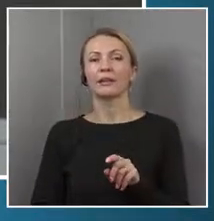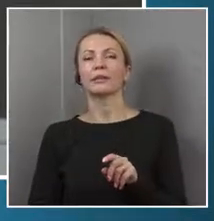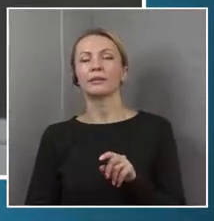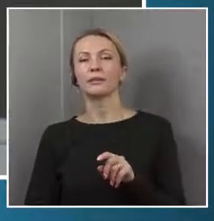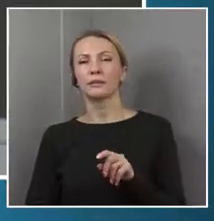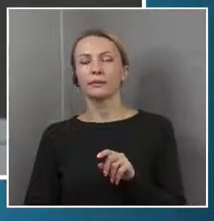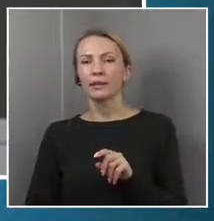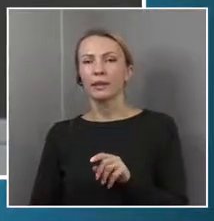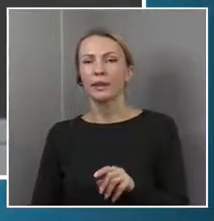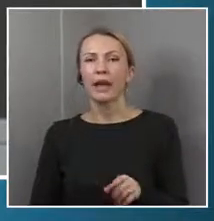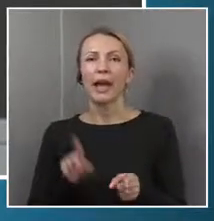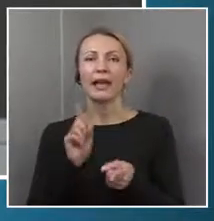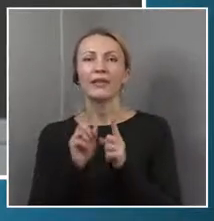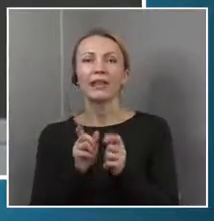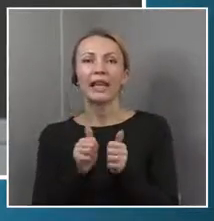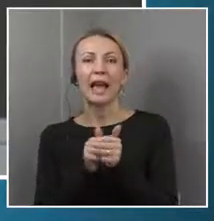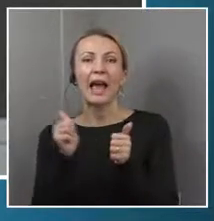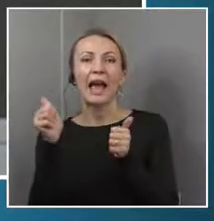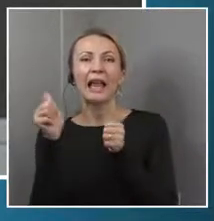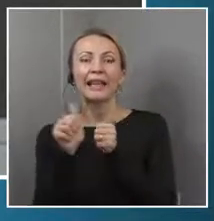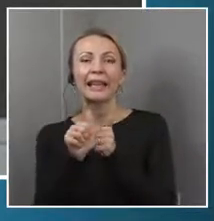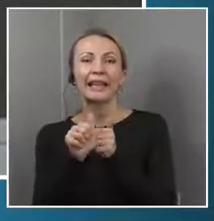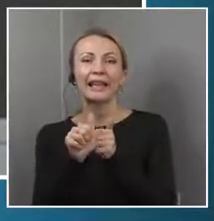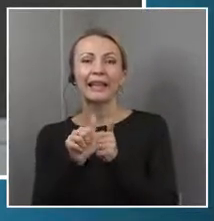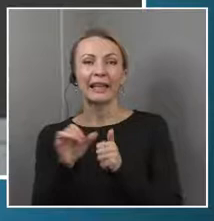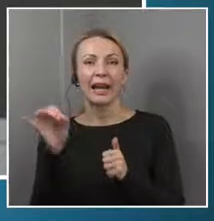with the fine arts market.